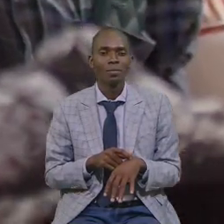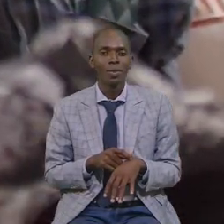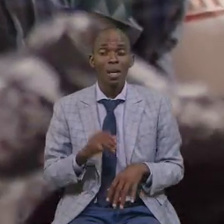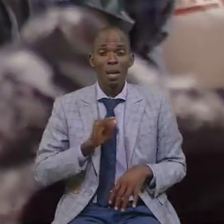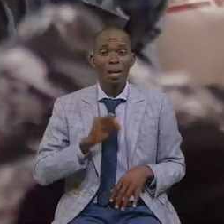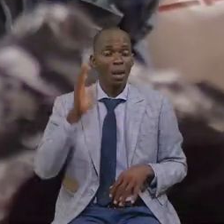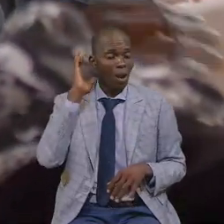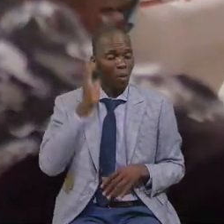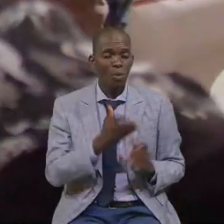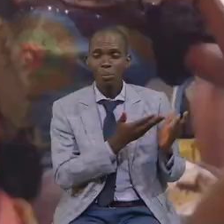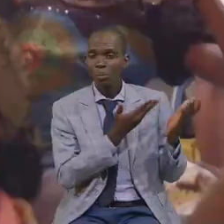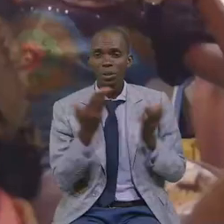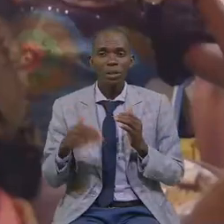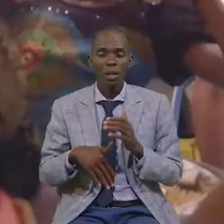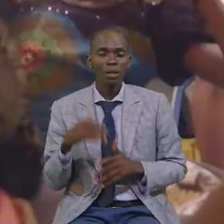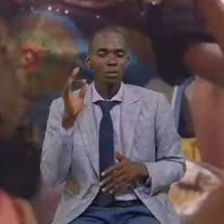forth fruit.